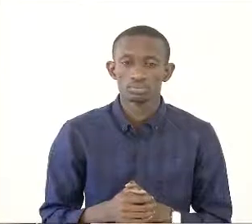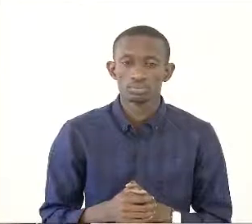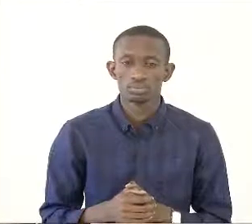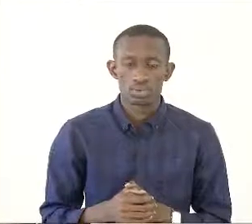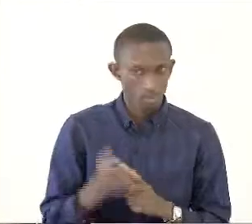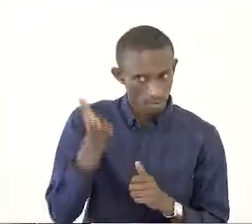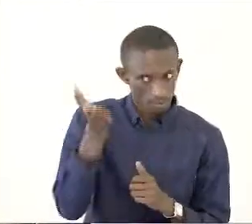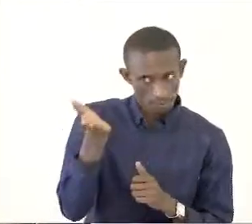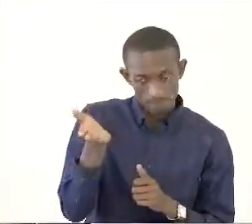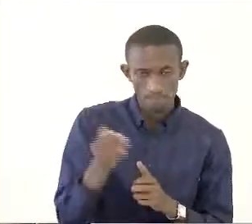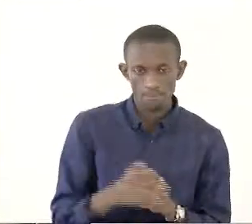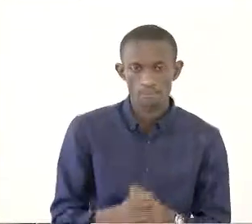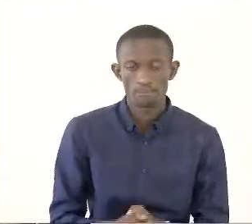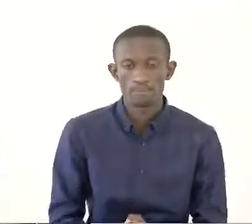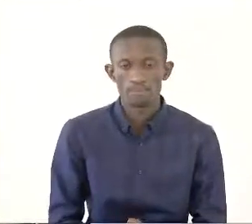presence